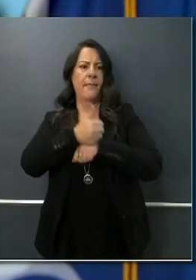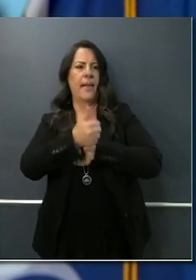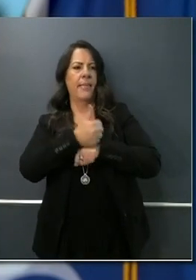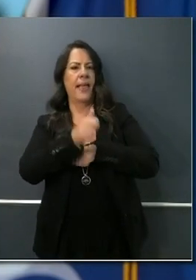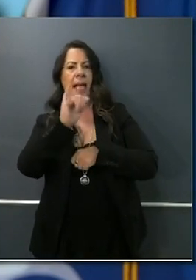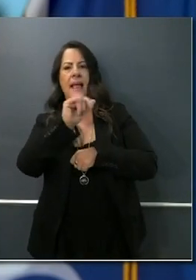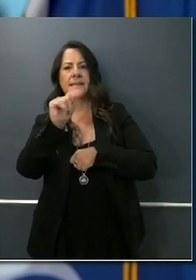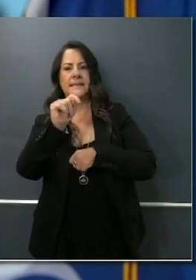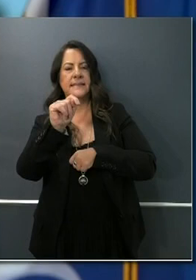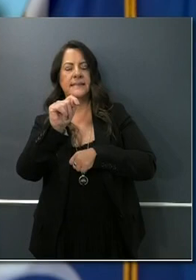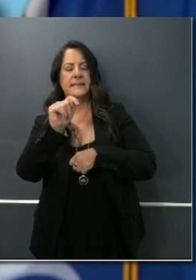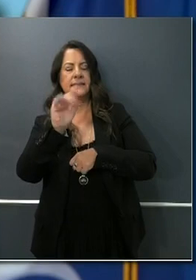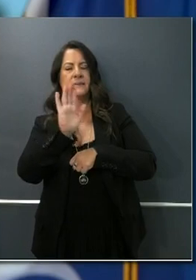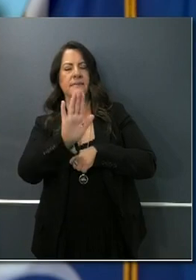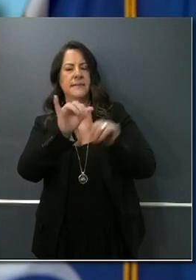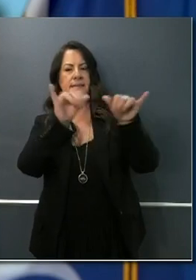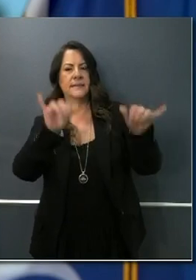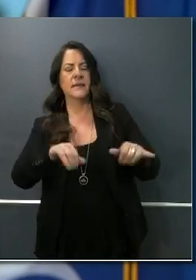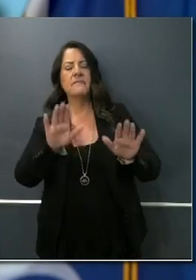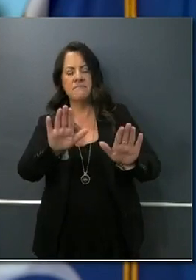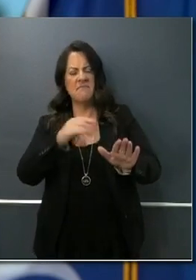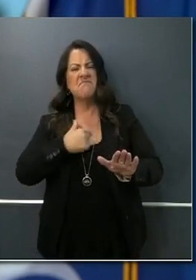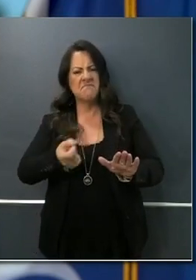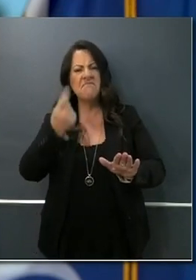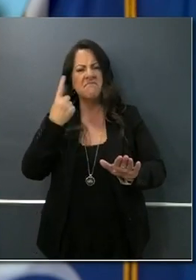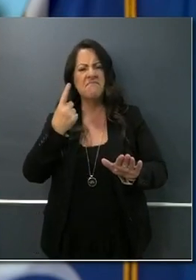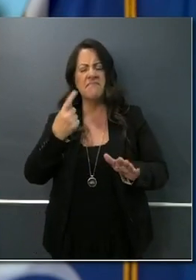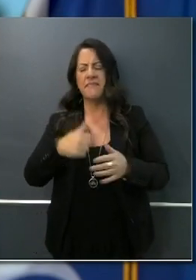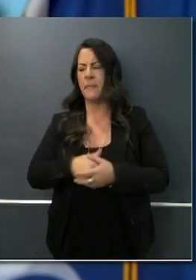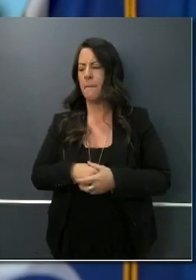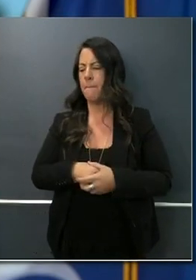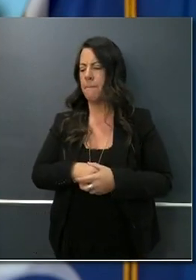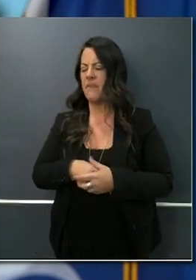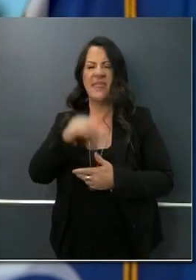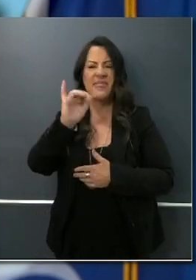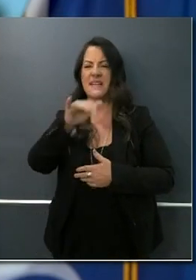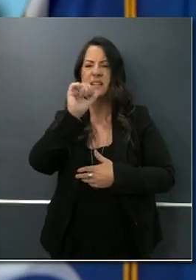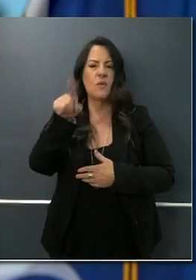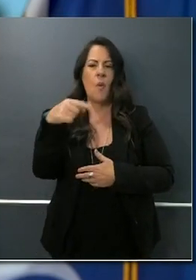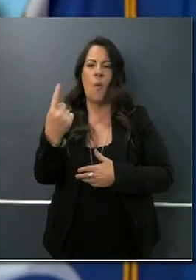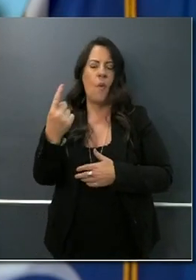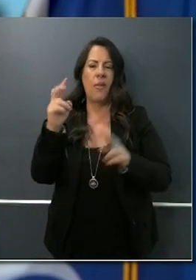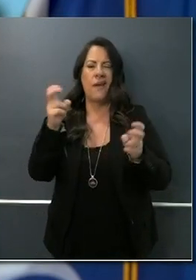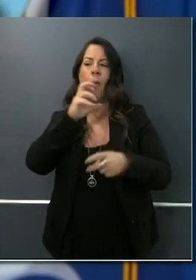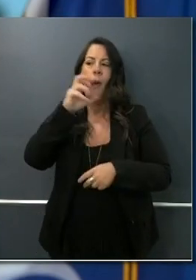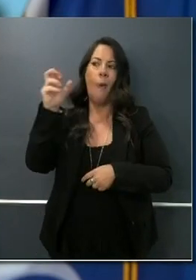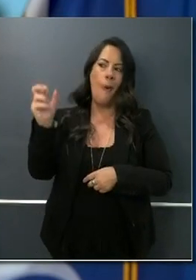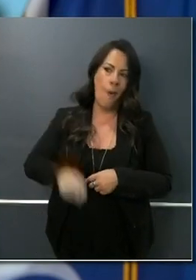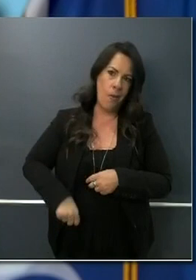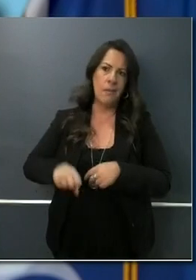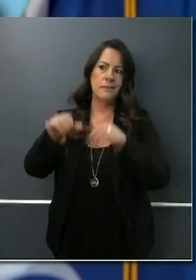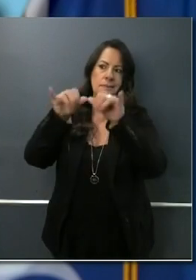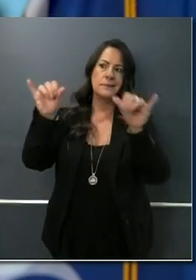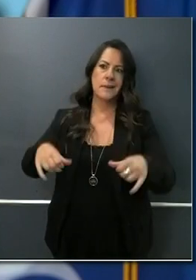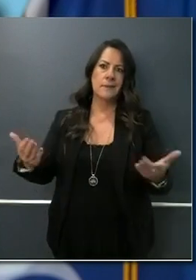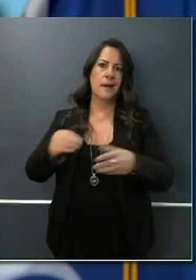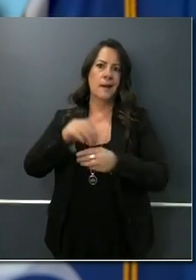an old IT system. And let me just acknowledge head on, that's not the only old IT system in